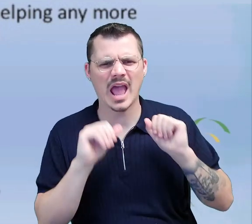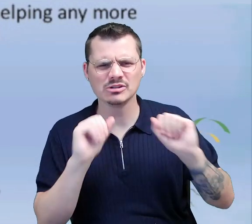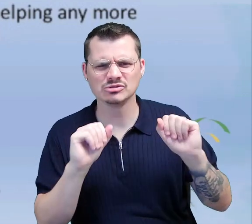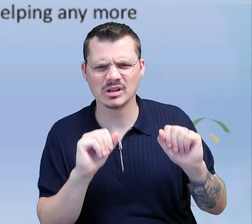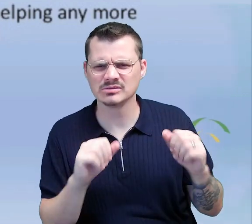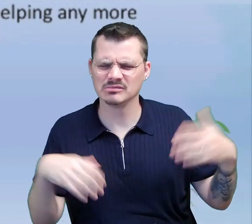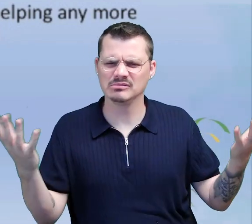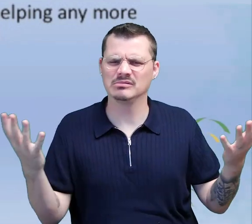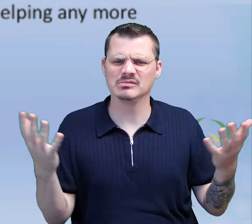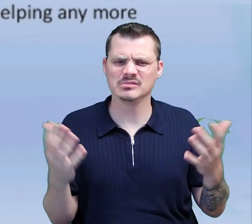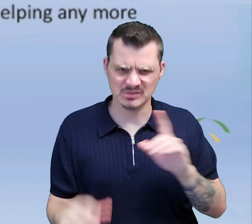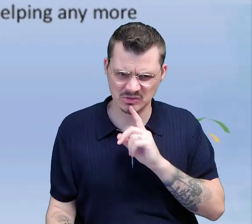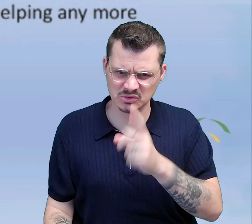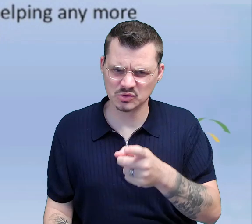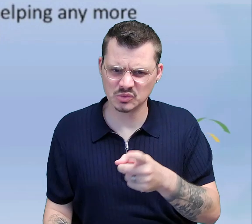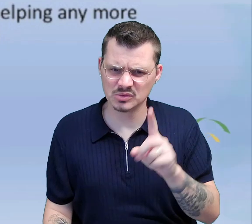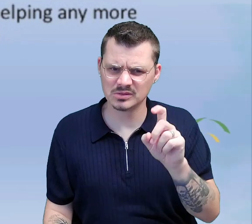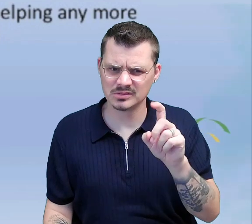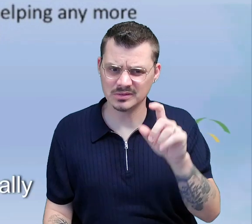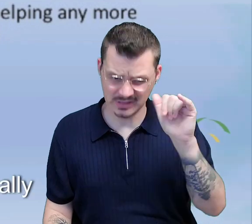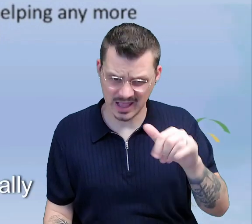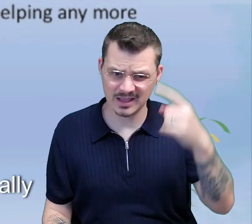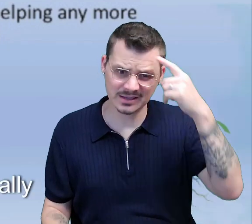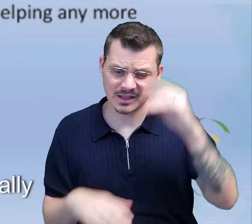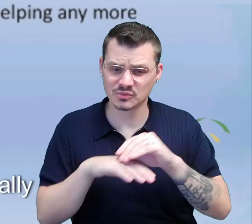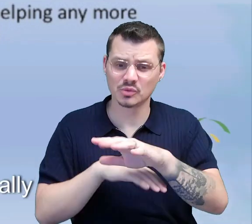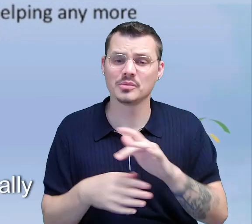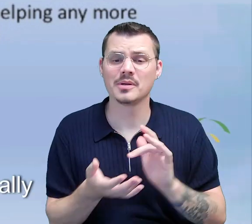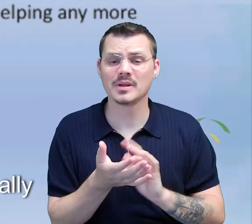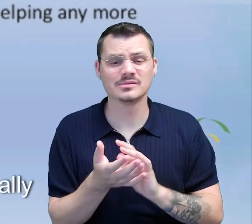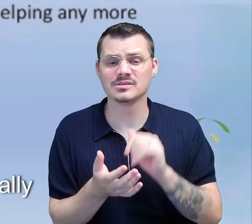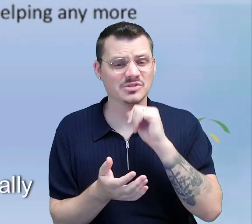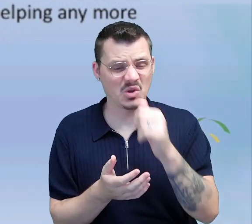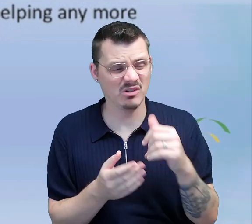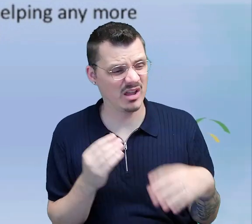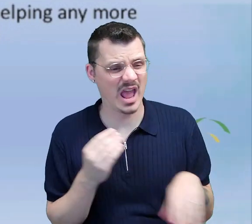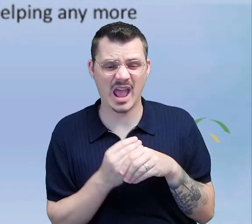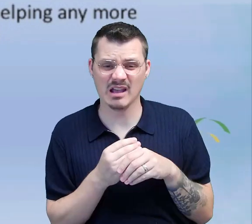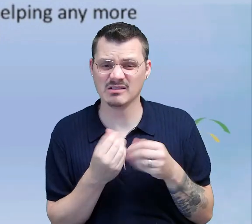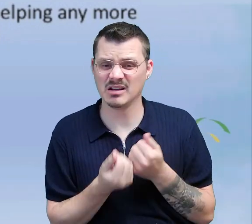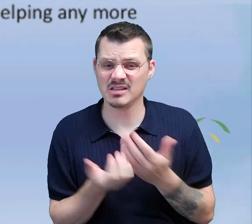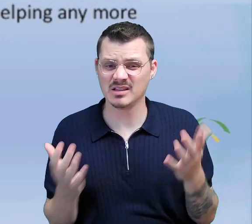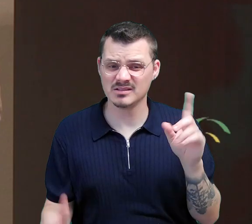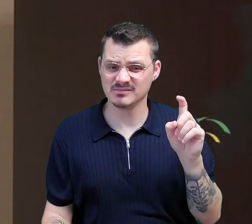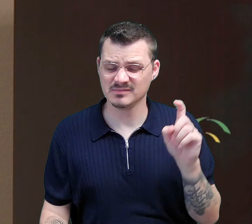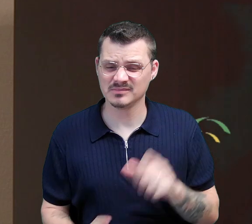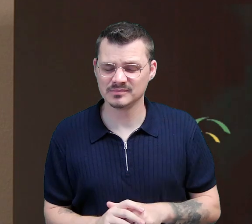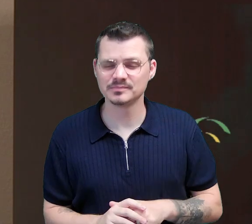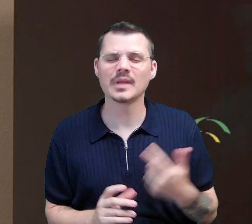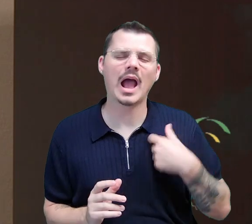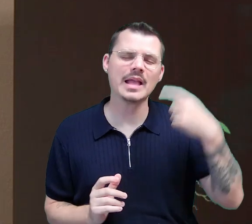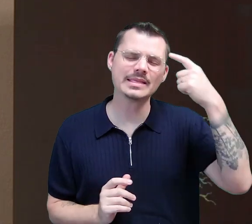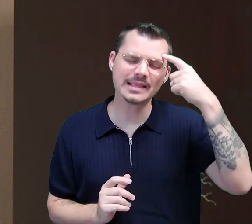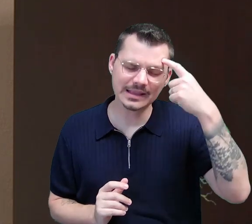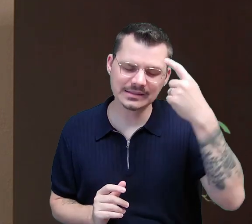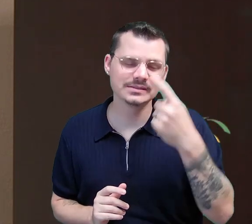exercise program. Is that true, that psychotropic medicines don't really add anything? Well, I think